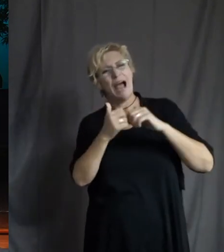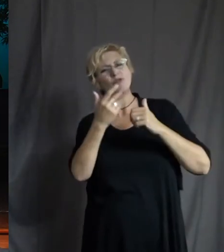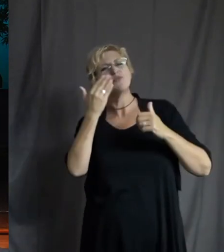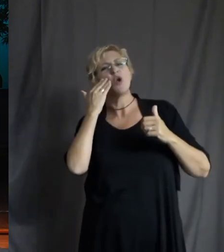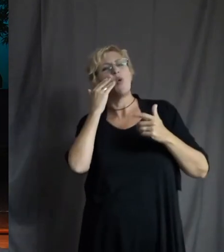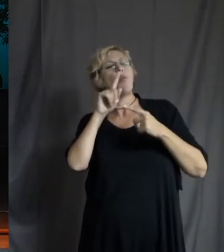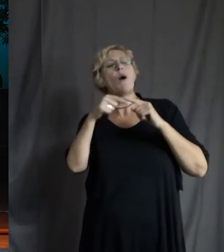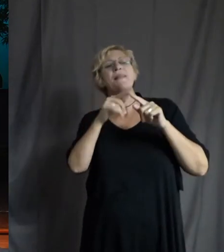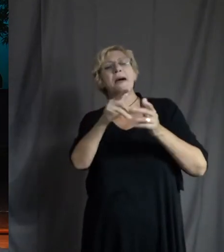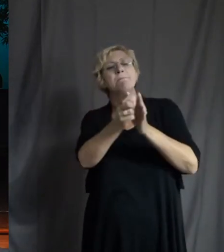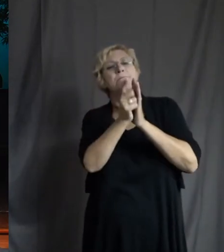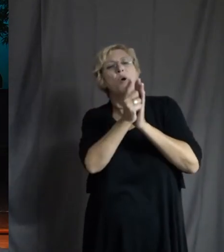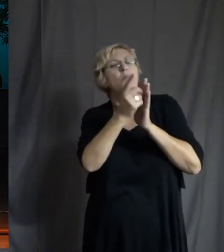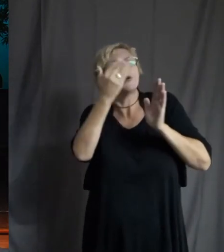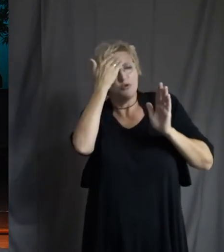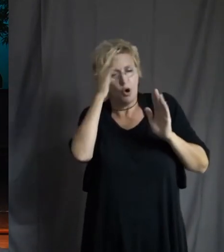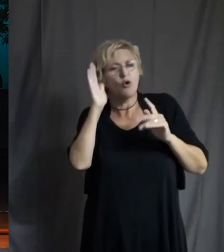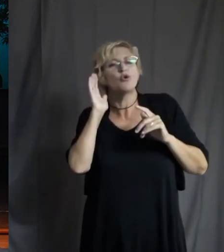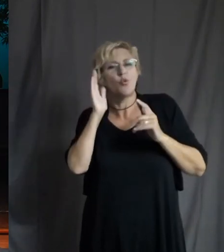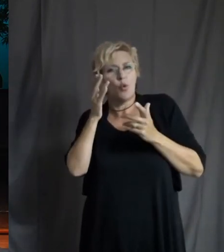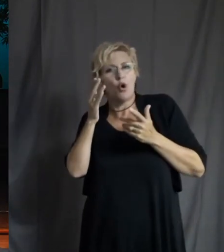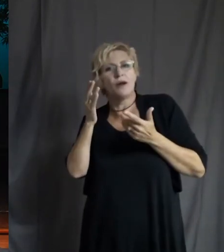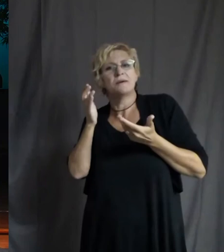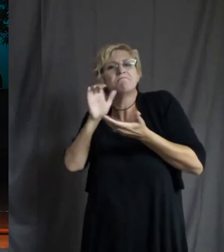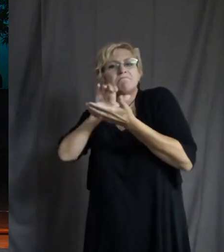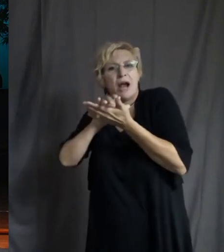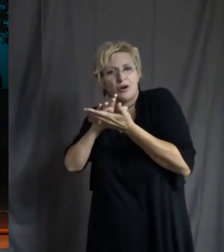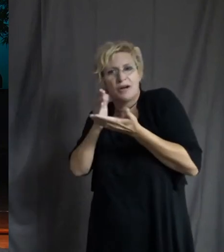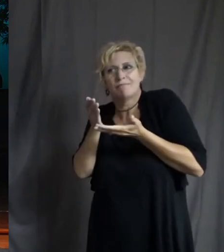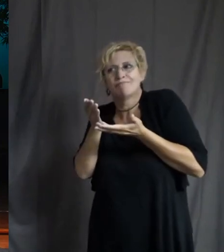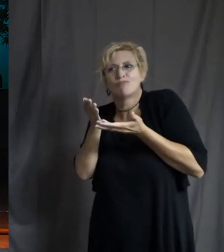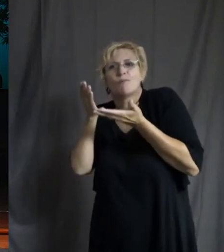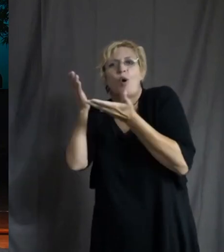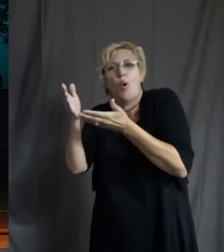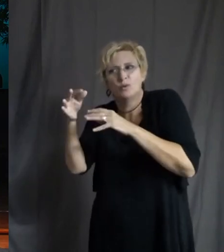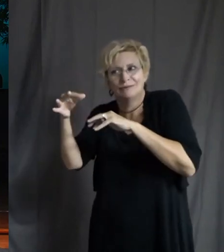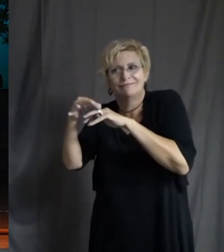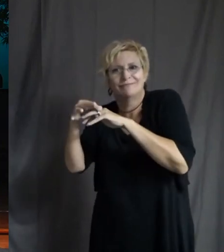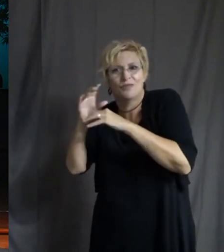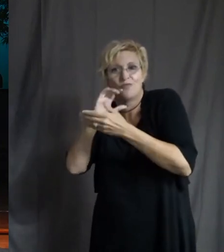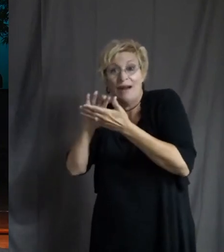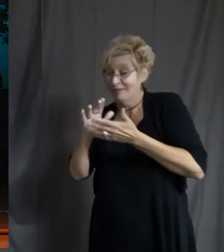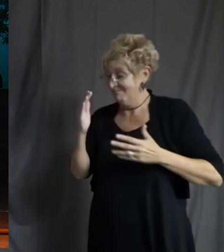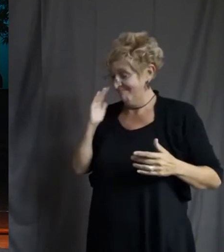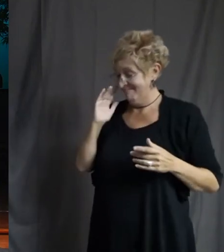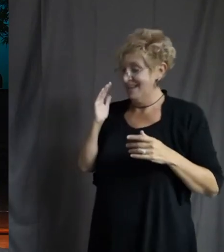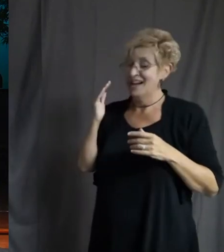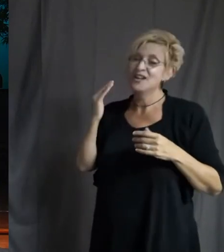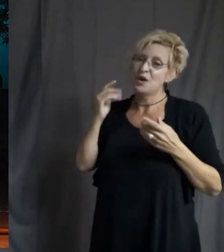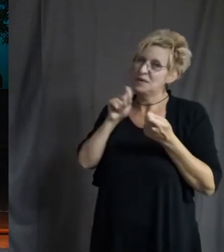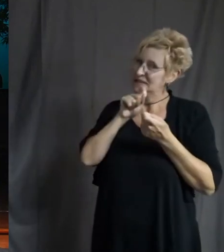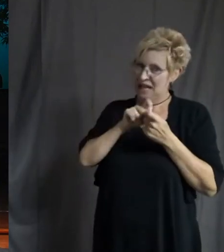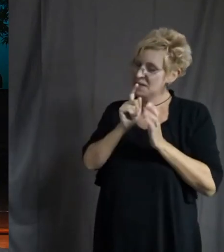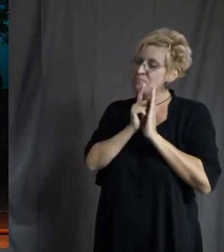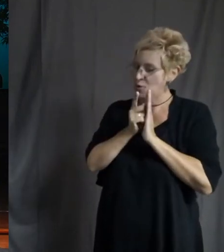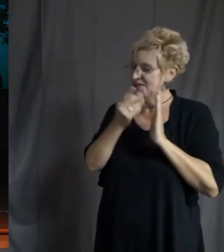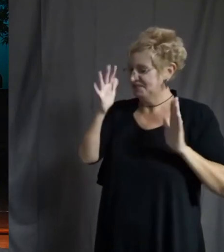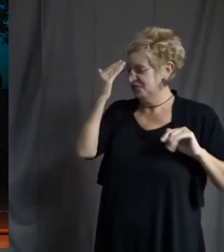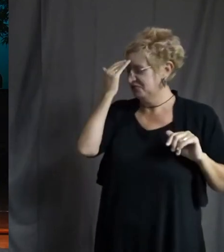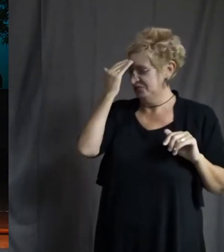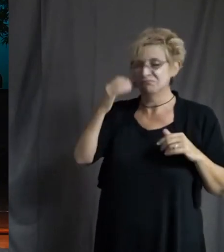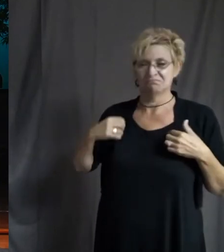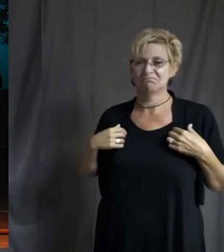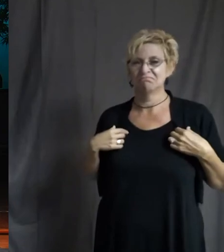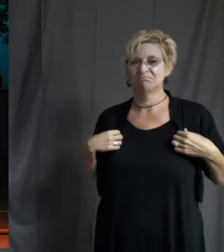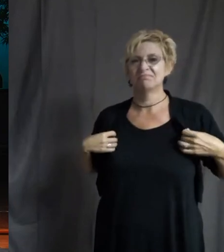A few people have asked me, Josh, how did you know? When was the moment that you knew you were going to propose to your wife? And I